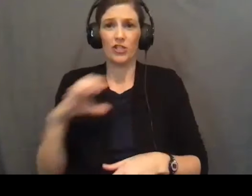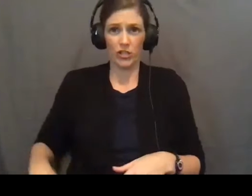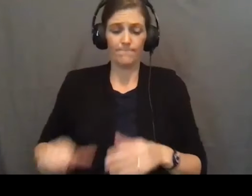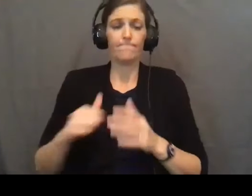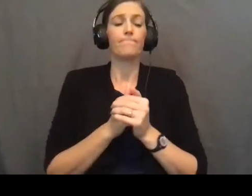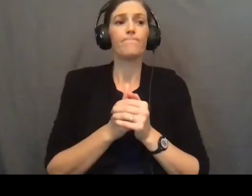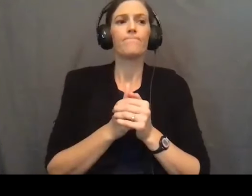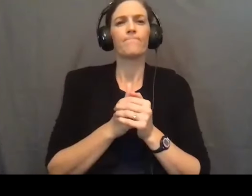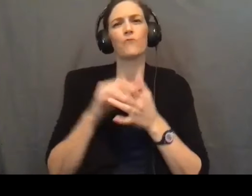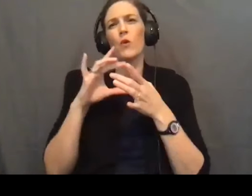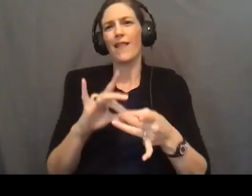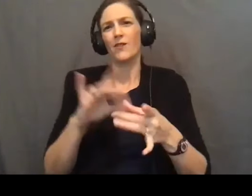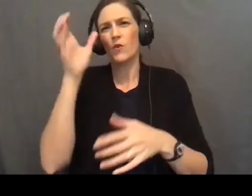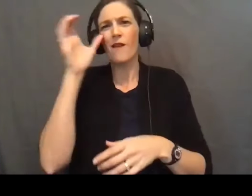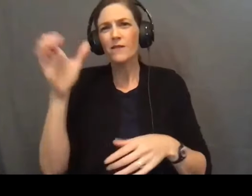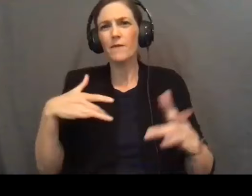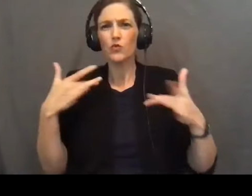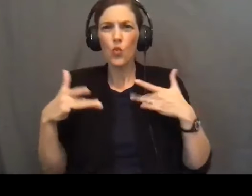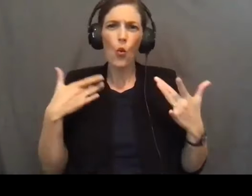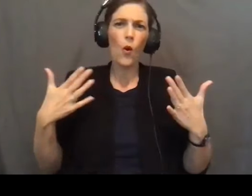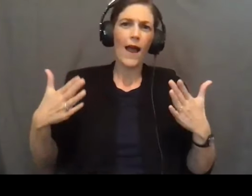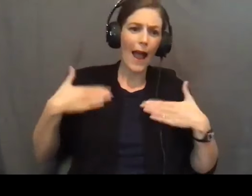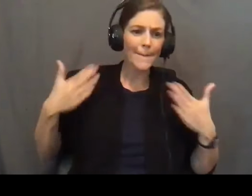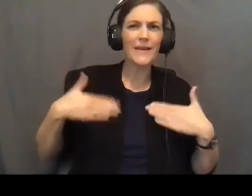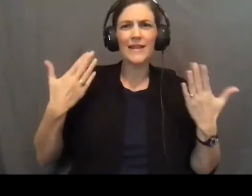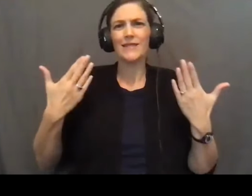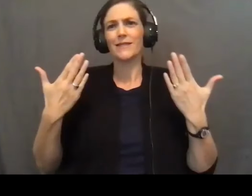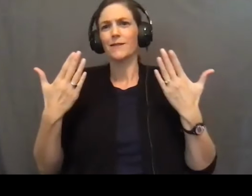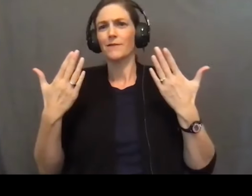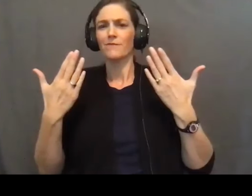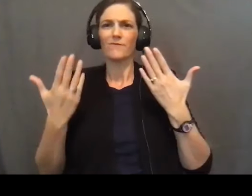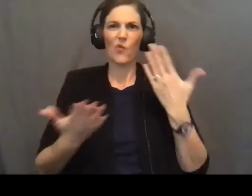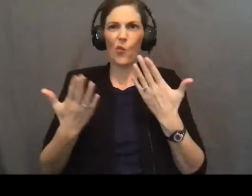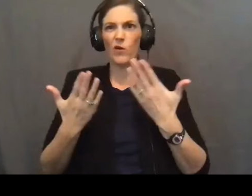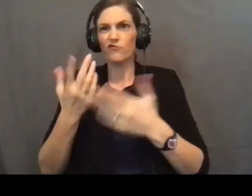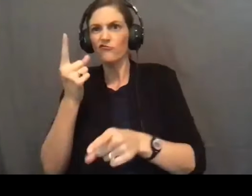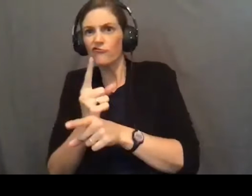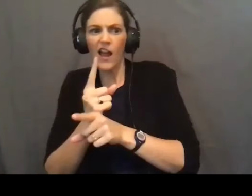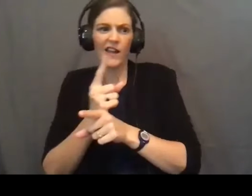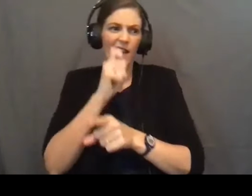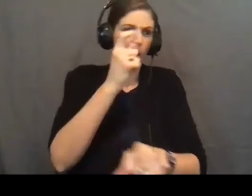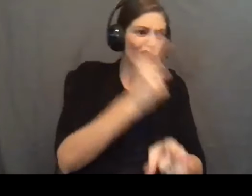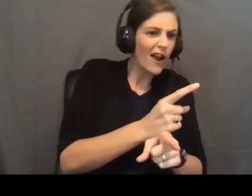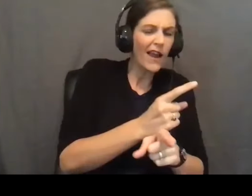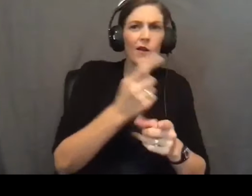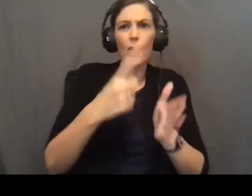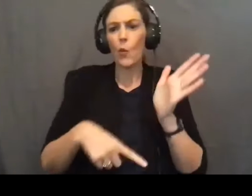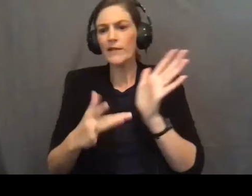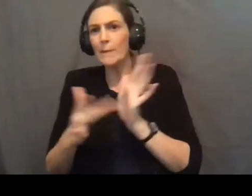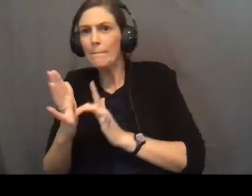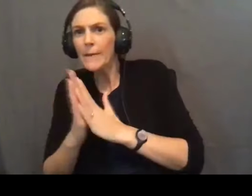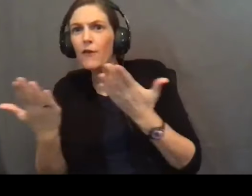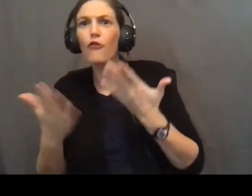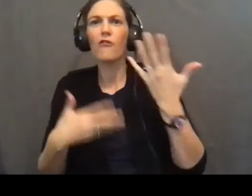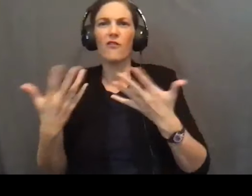concept of joy and happiness and these things and what's correct and what's not correct and what's biblical and what's